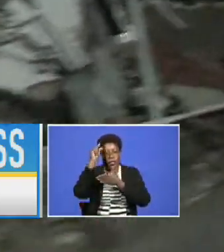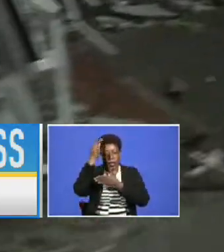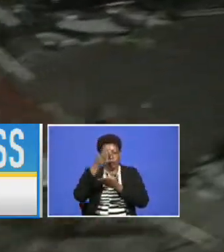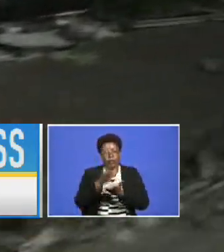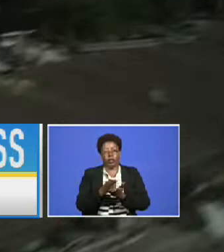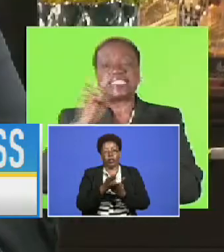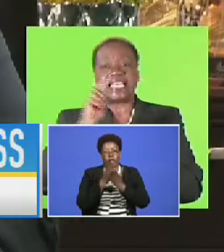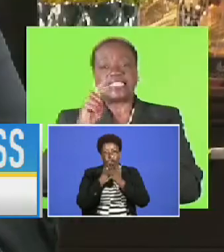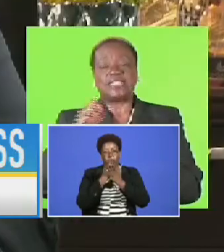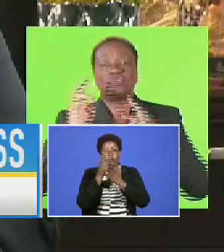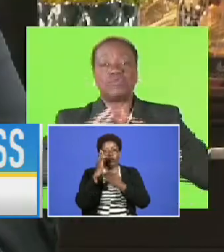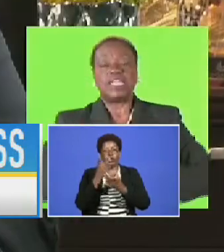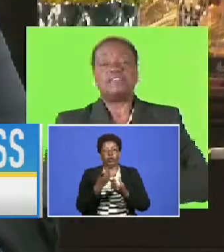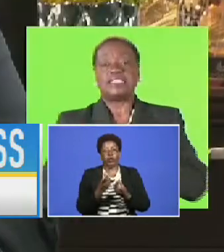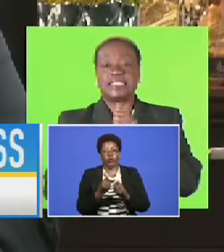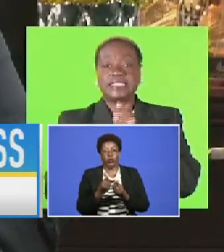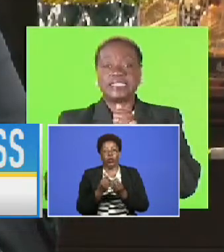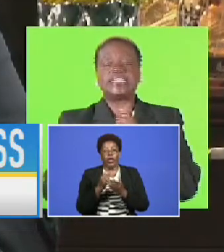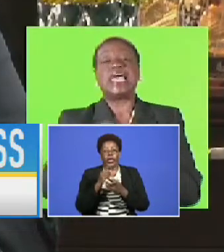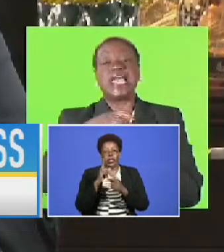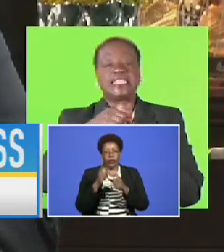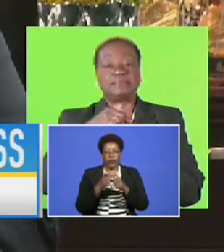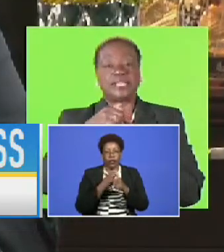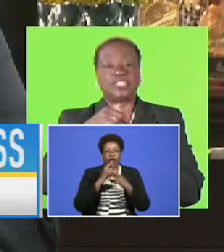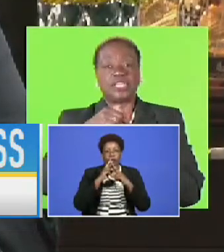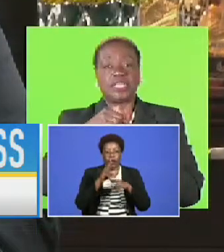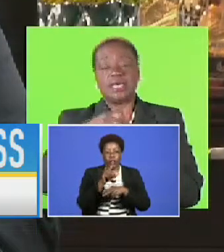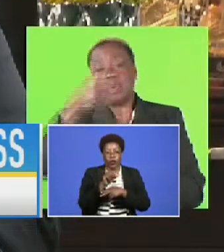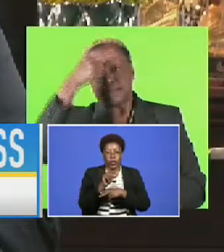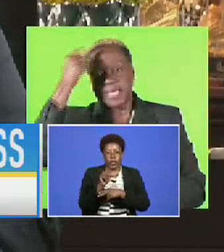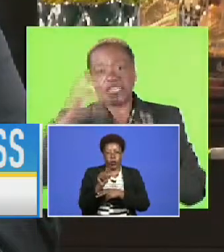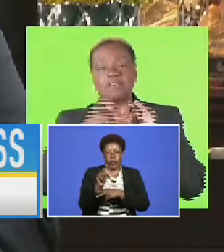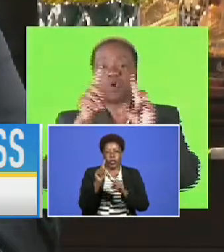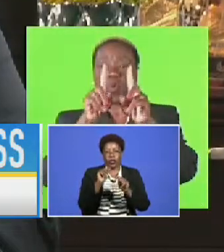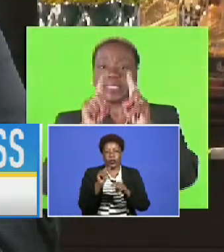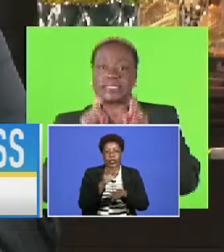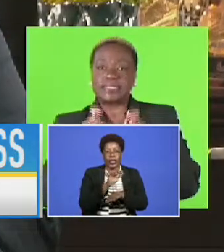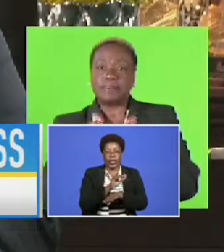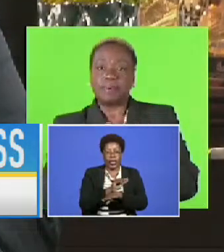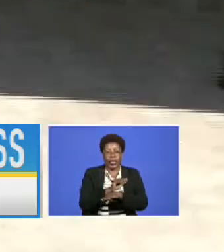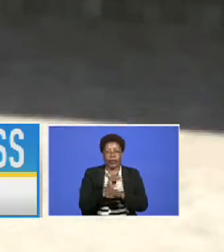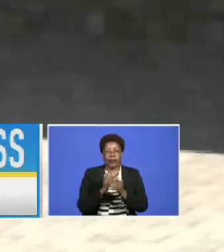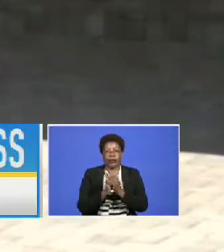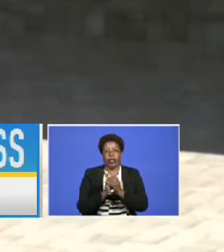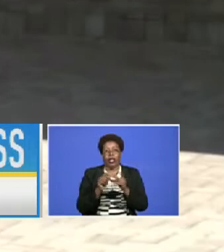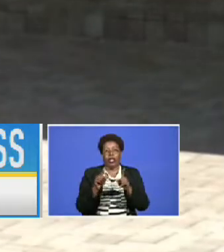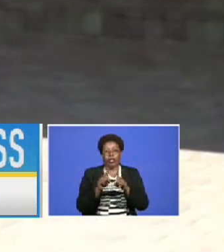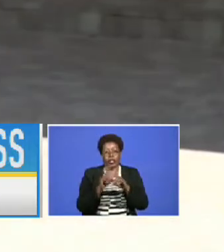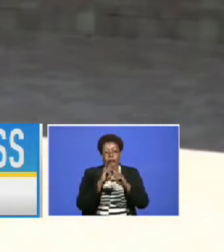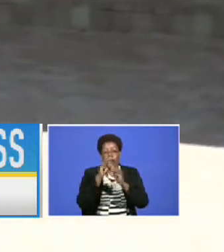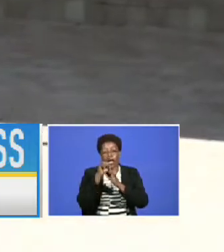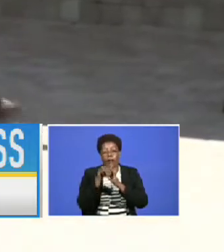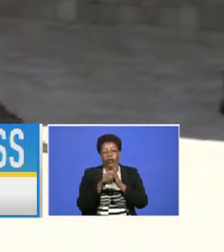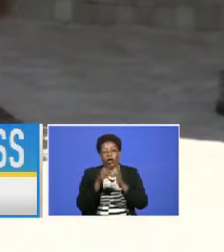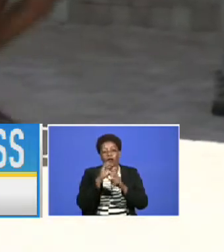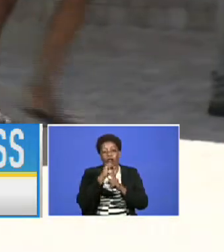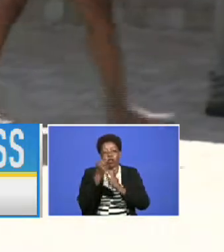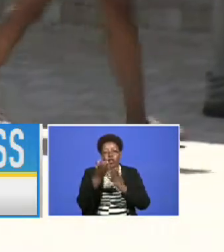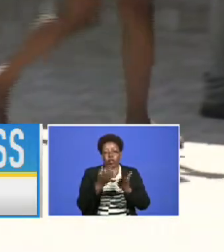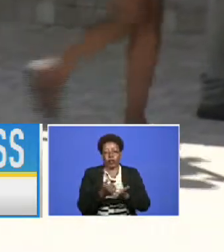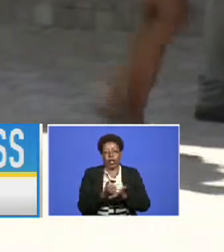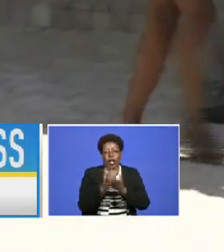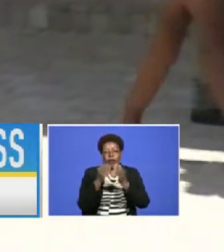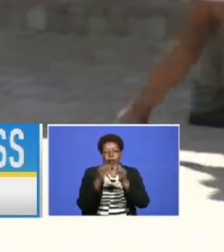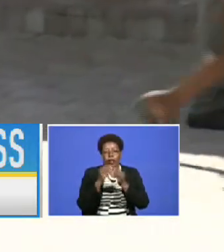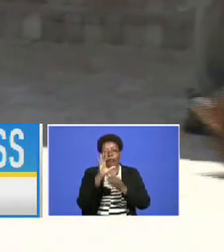recovery exercise in his first national report for 2020 Tuesday night. He noted that the Department of Social Services has assisted more